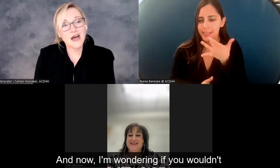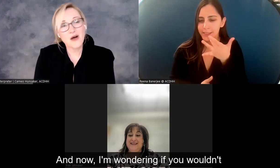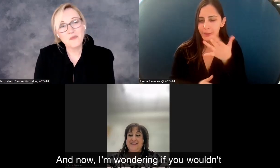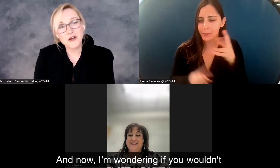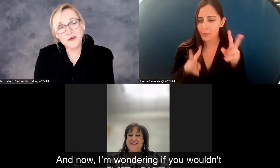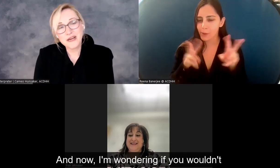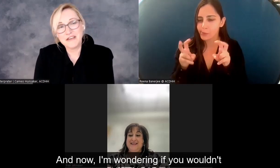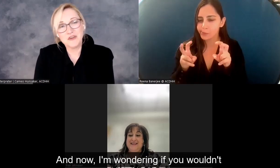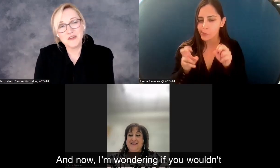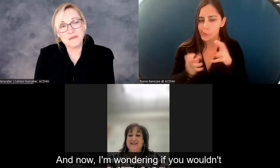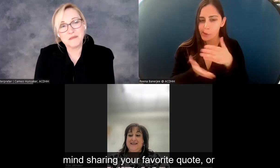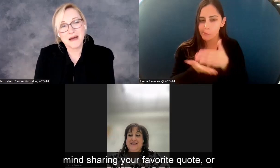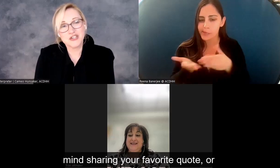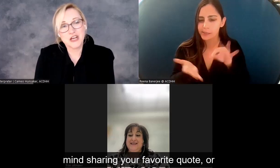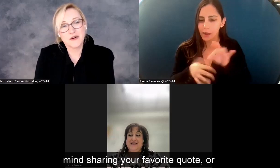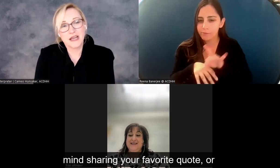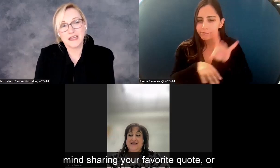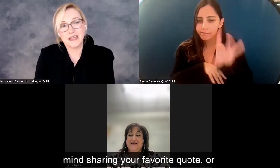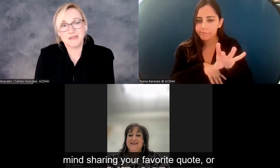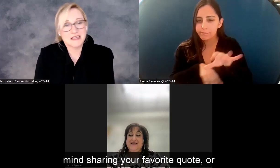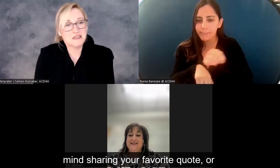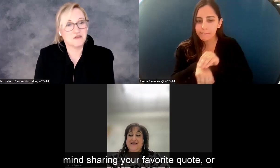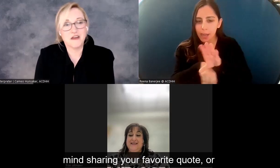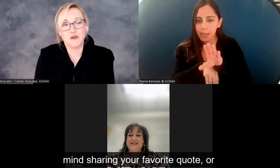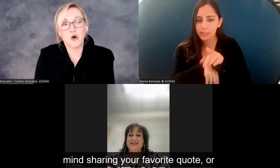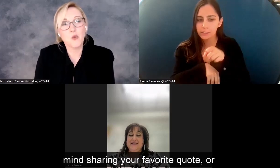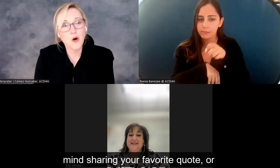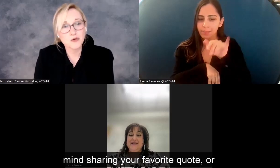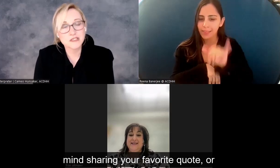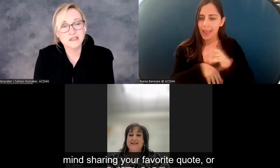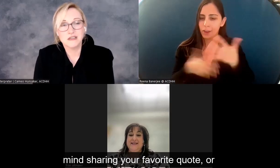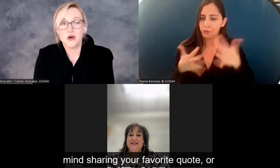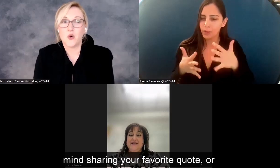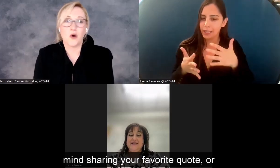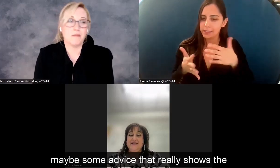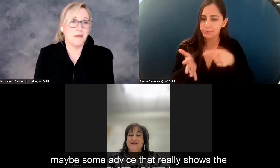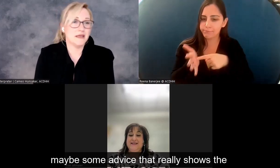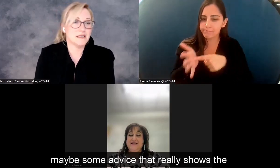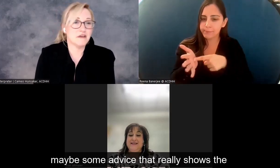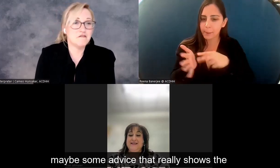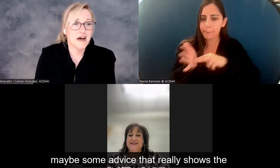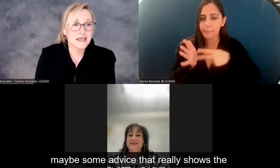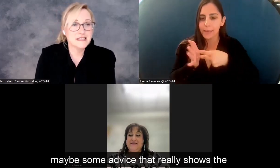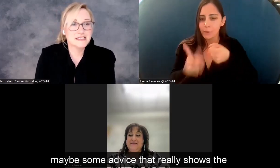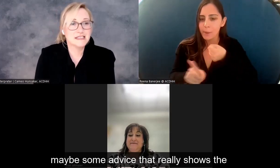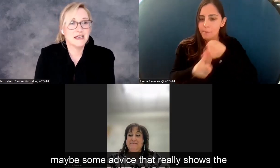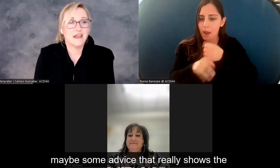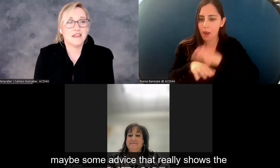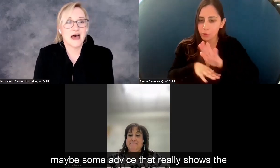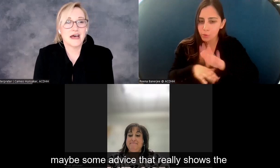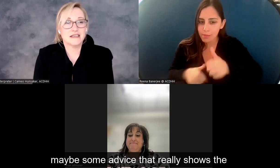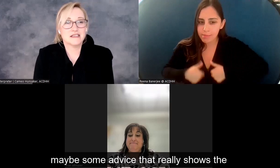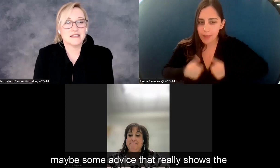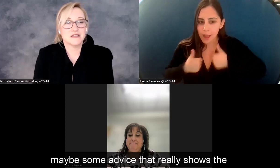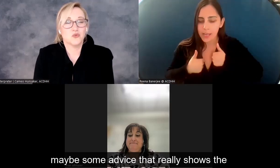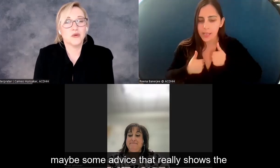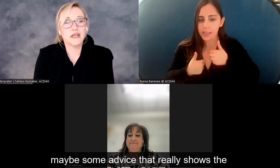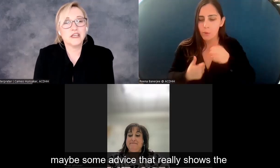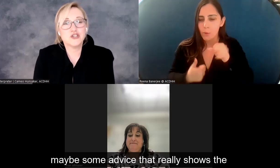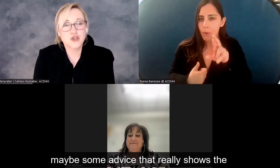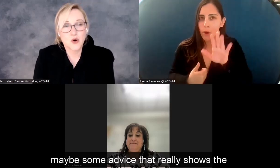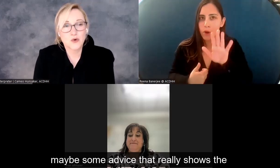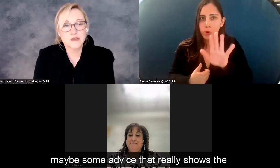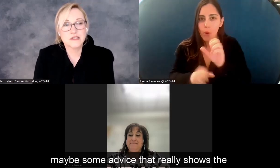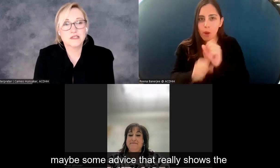And now I'm wondering if you wouldn't mind sharing your favorite quote or maybe some advice that